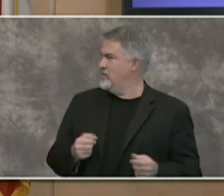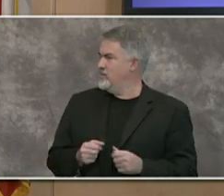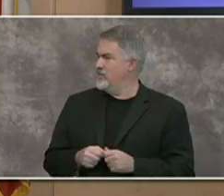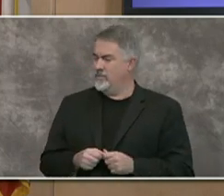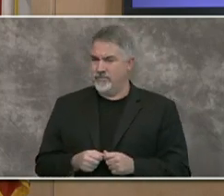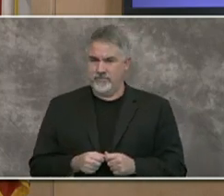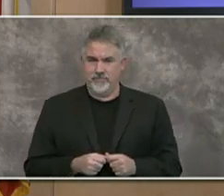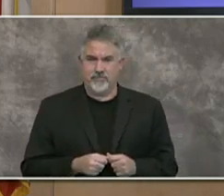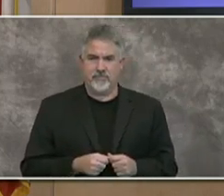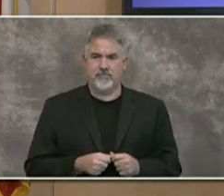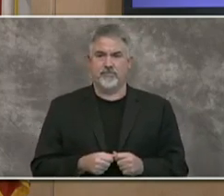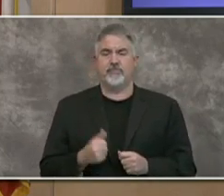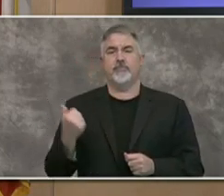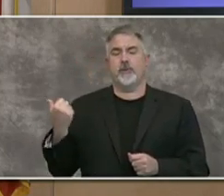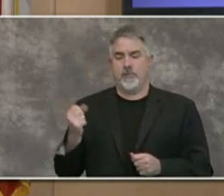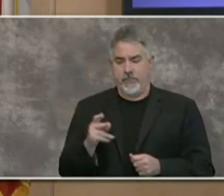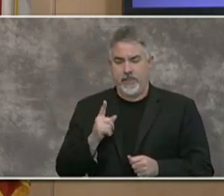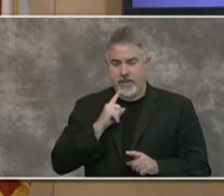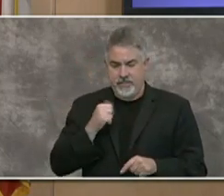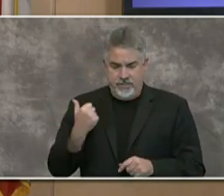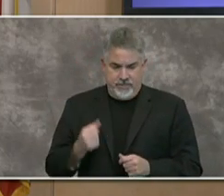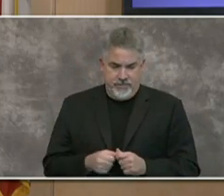question.